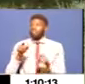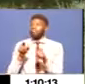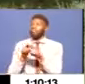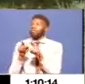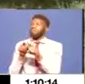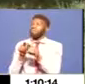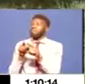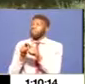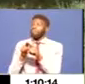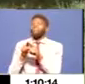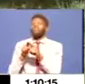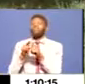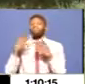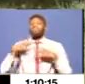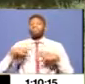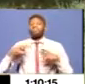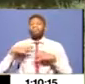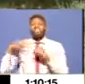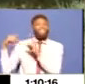bullied by